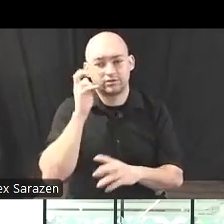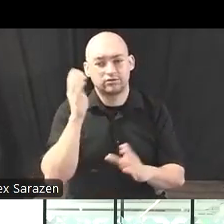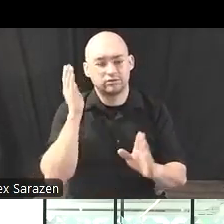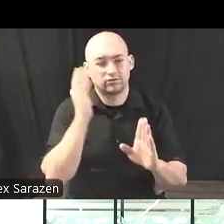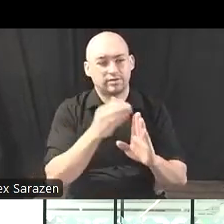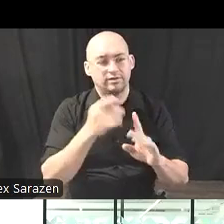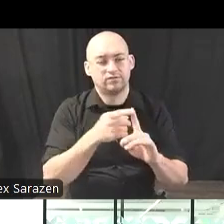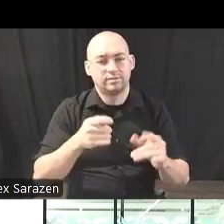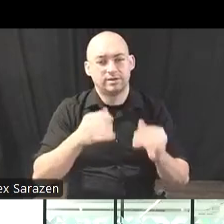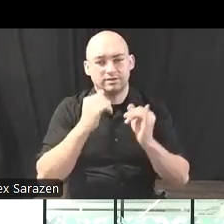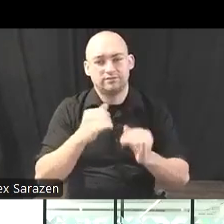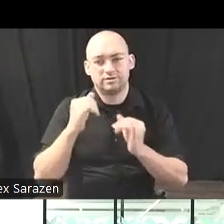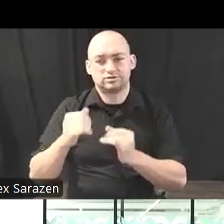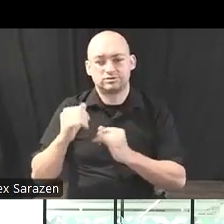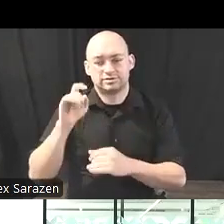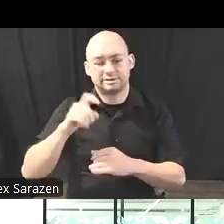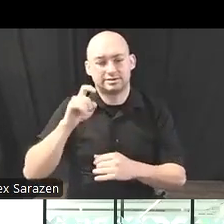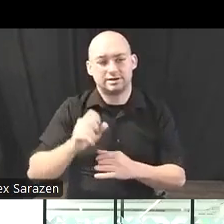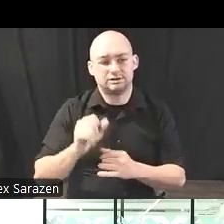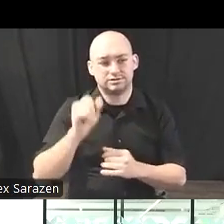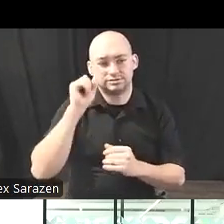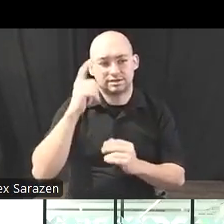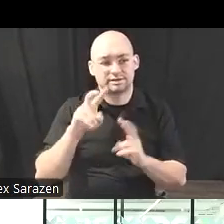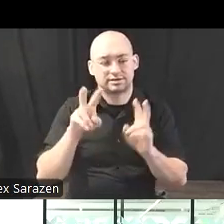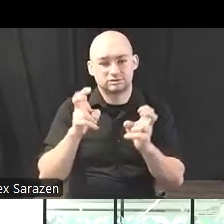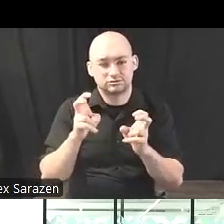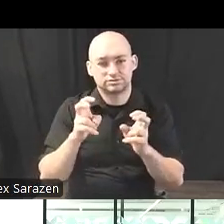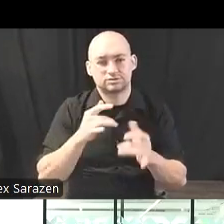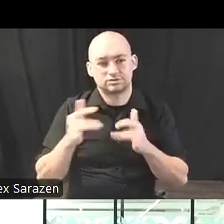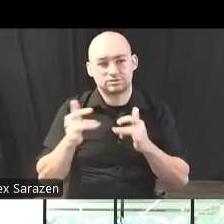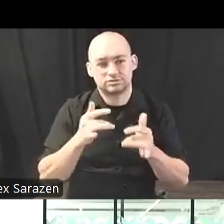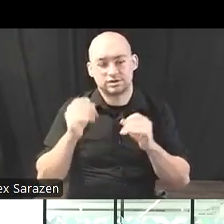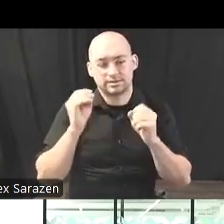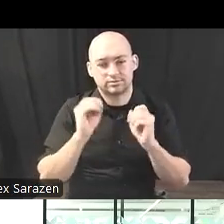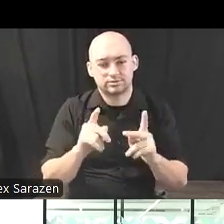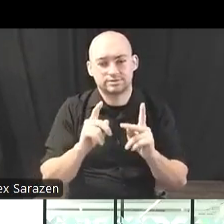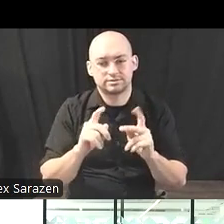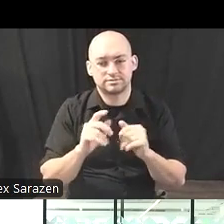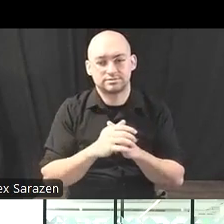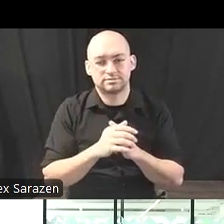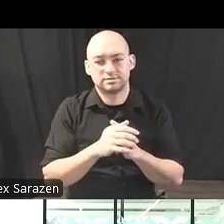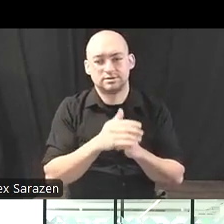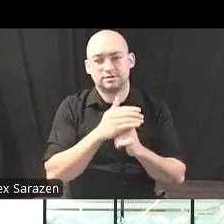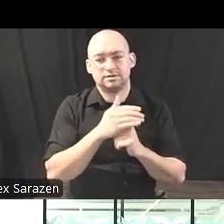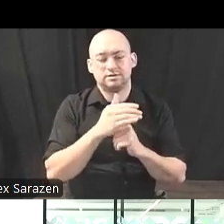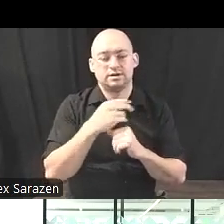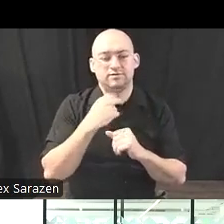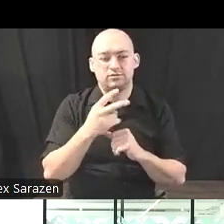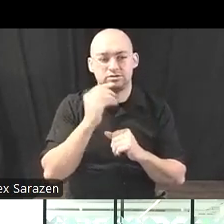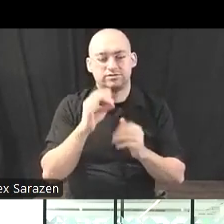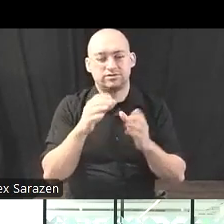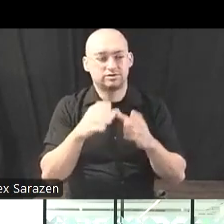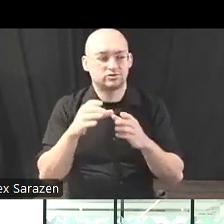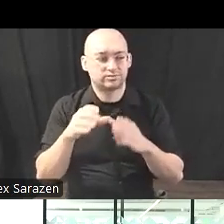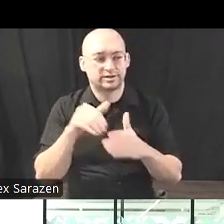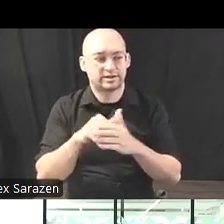that we need to understand the issues, the concerns, the opportunities to embed the voice of the consumer in everything that we